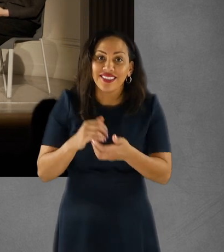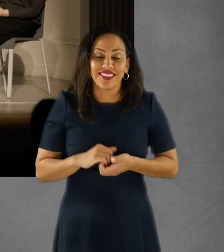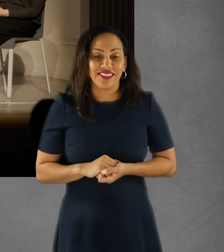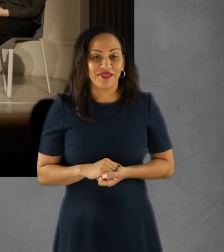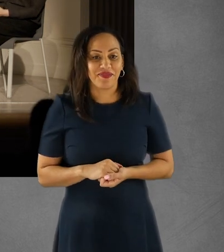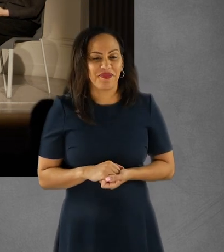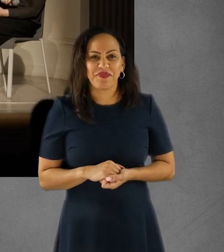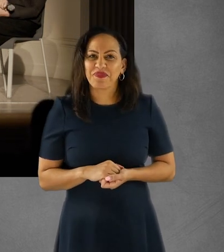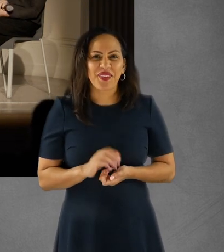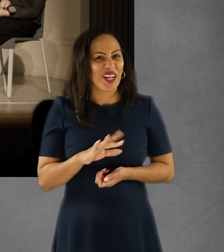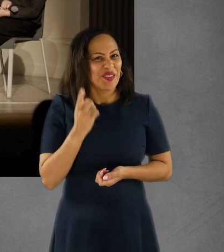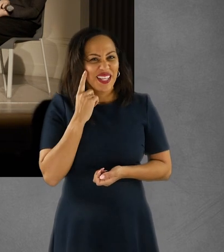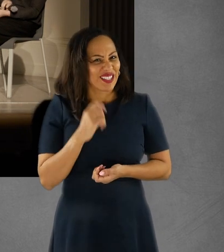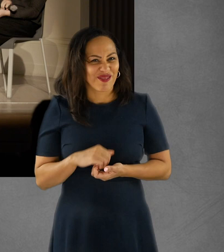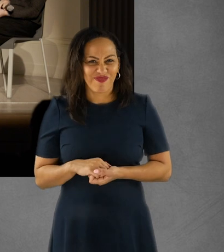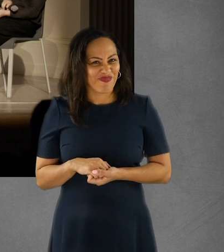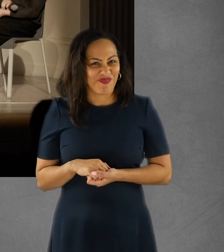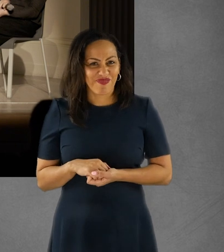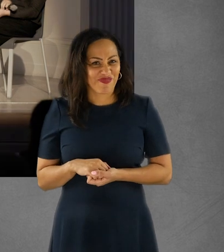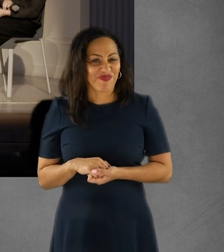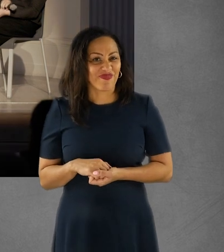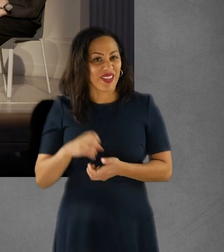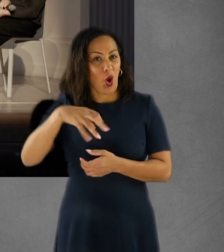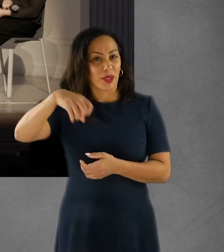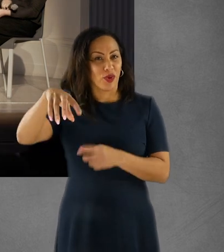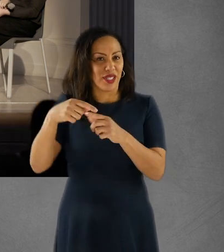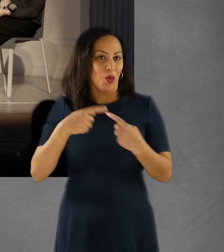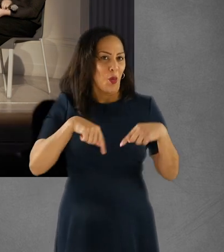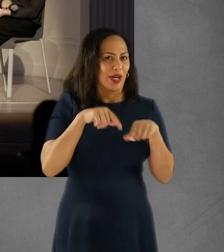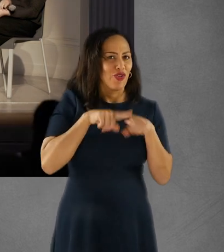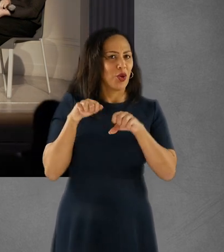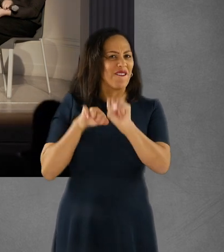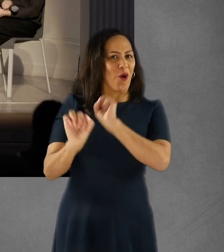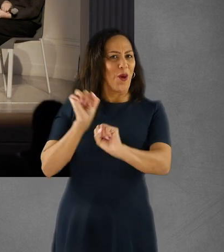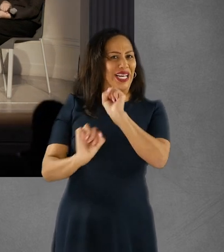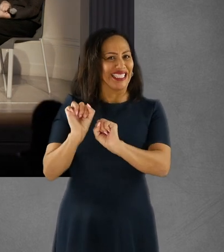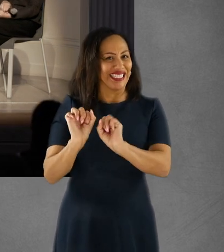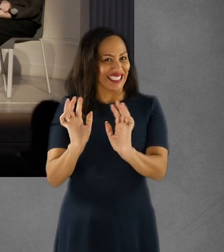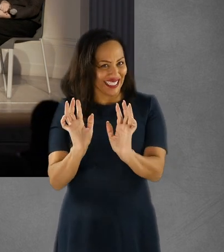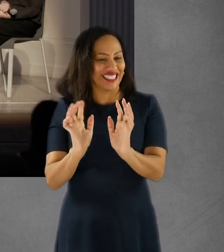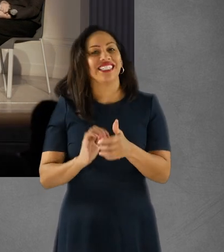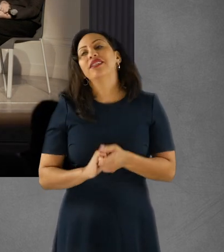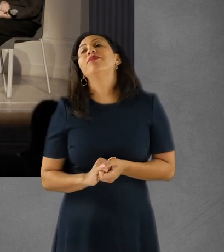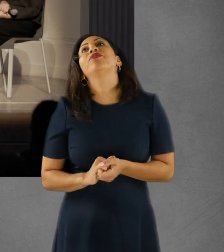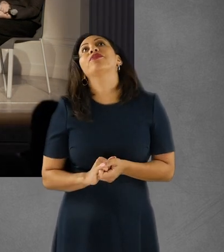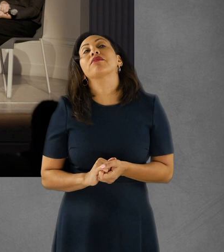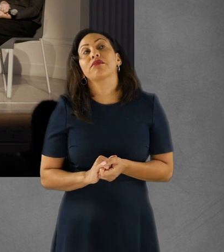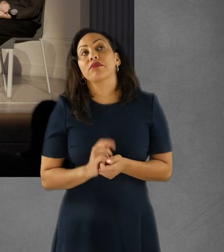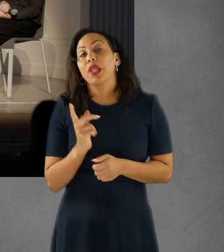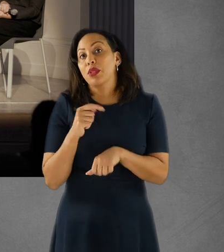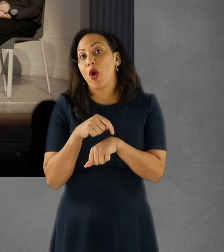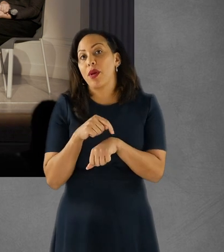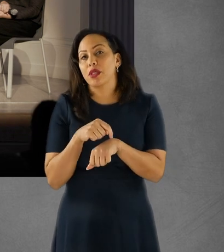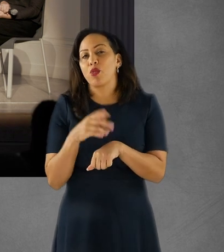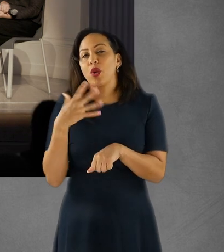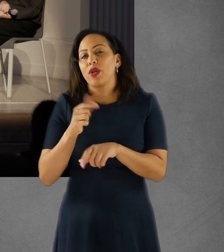question. I don't think so. I think we actually really tried to avoid that somehow. There was a moment where we were really